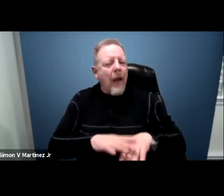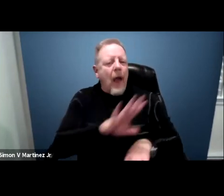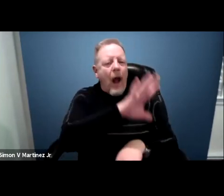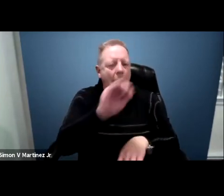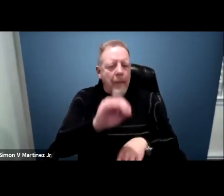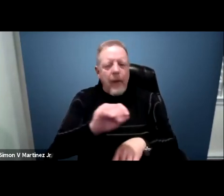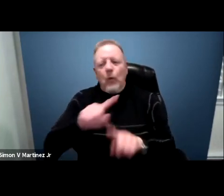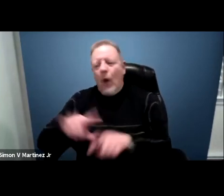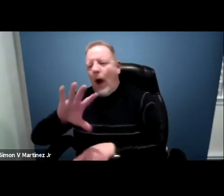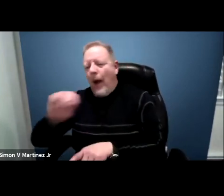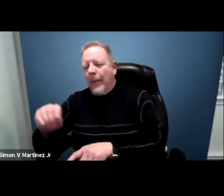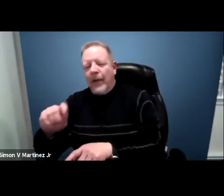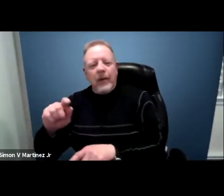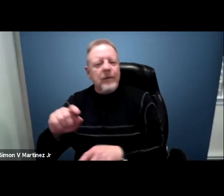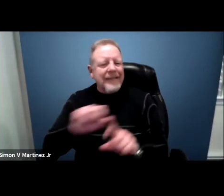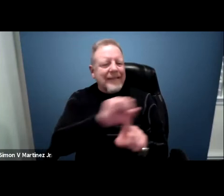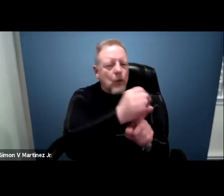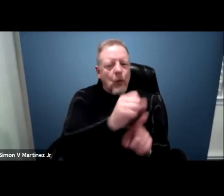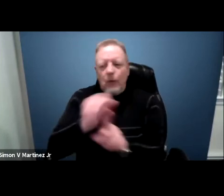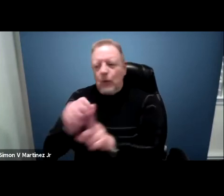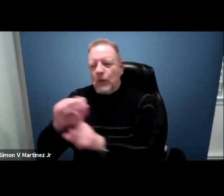So we have different types of